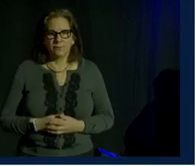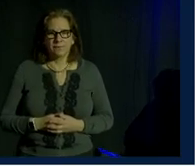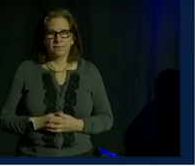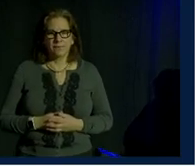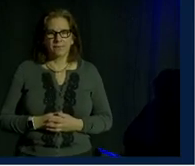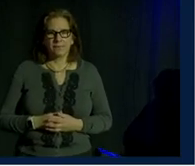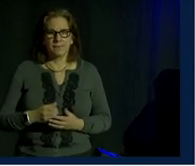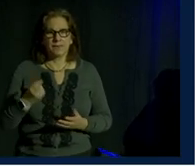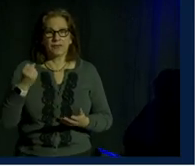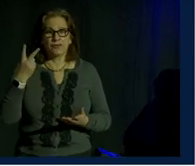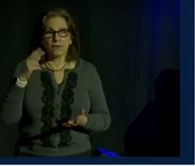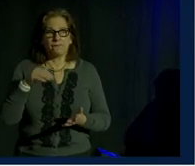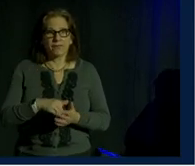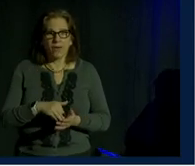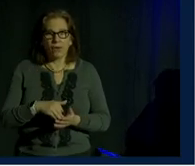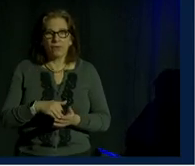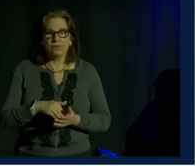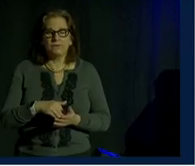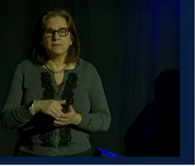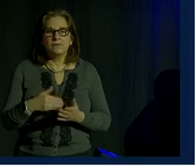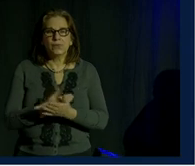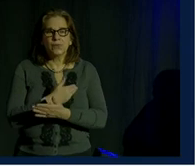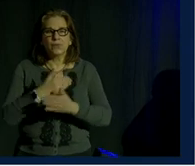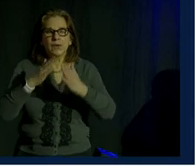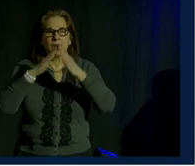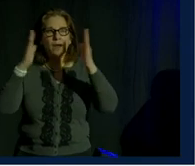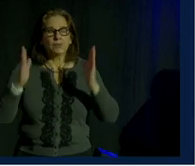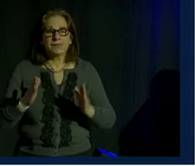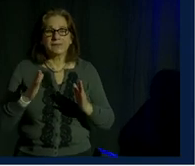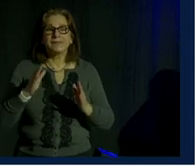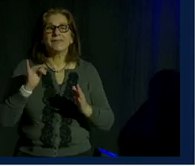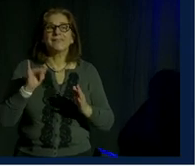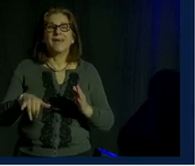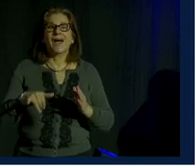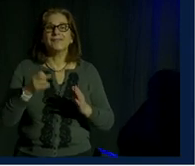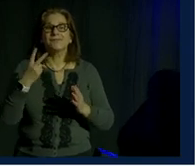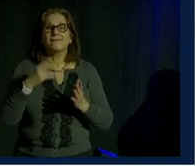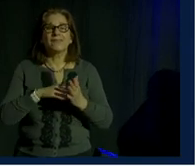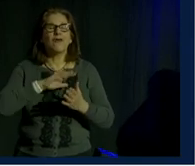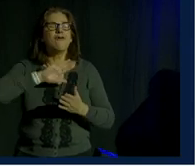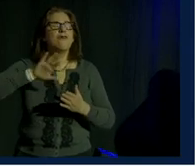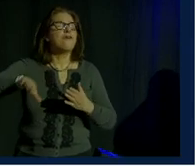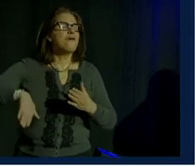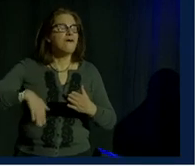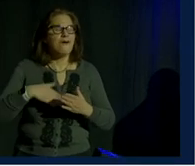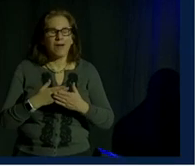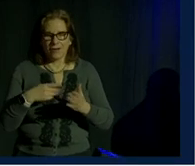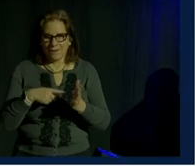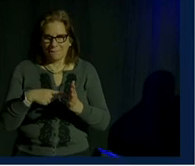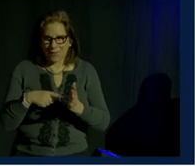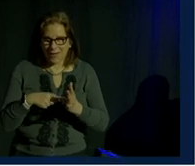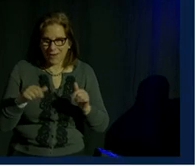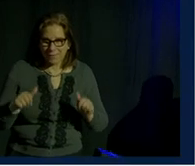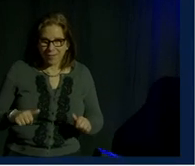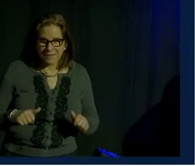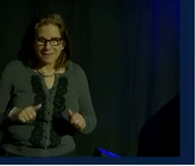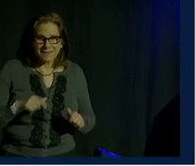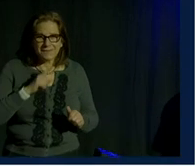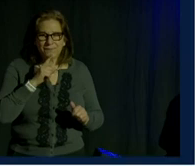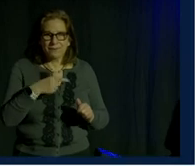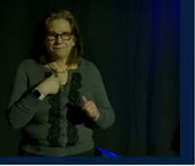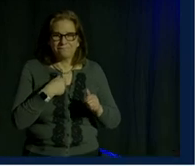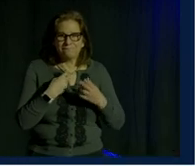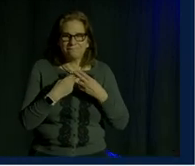more equitable and inclusive Washington, D.C. If we keep doing everything we can to build and preserve more affordable